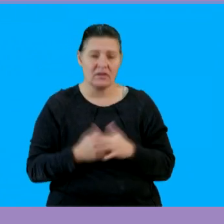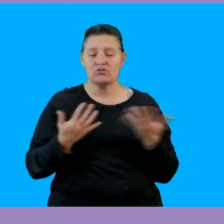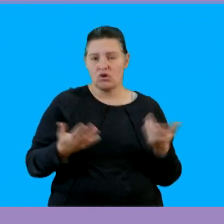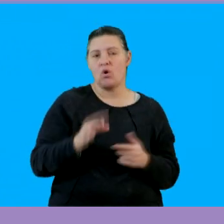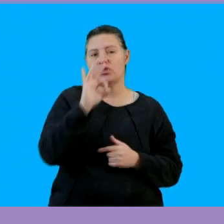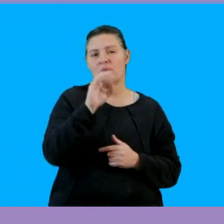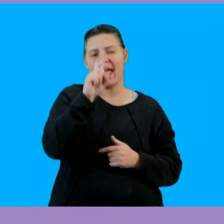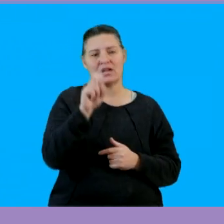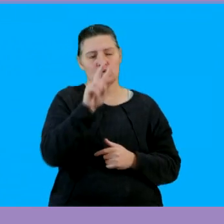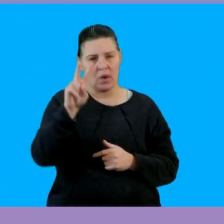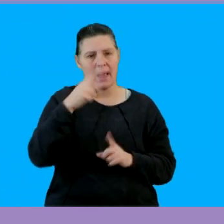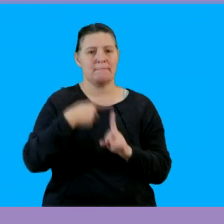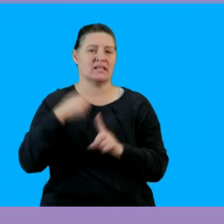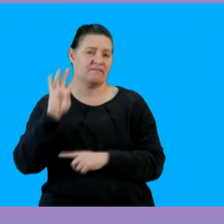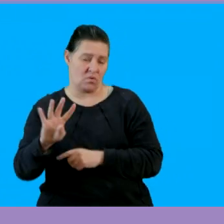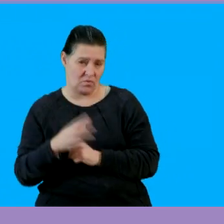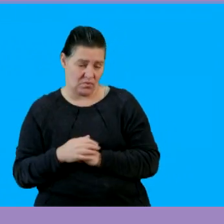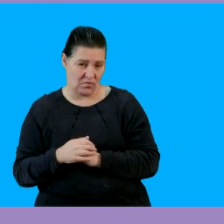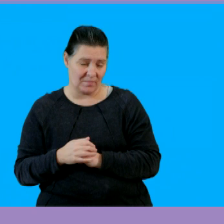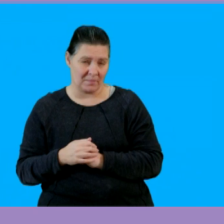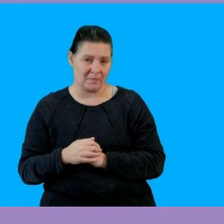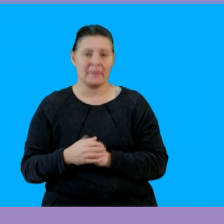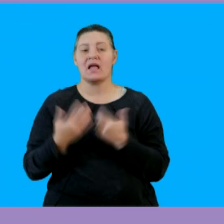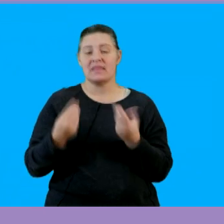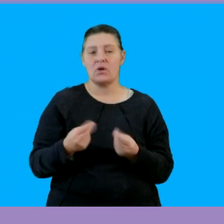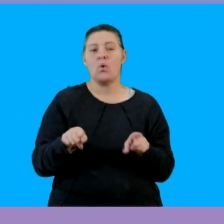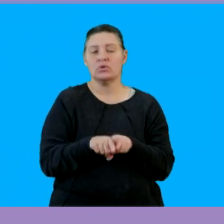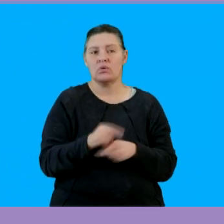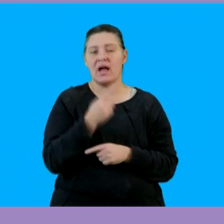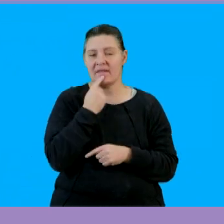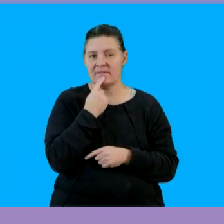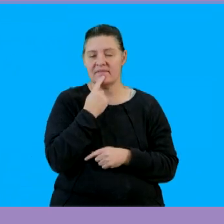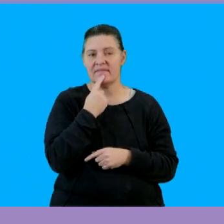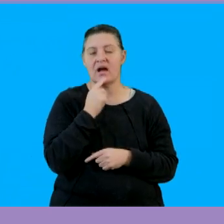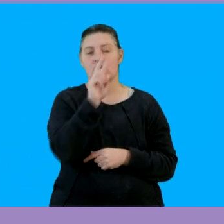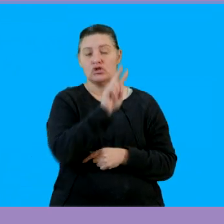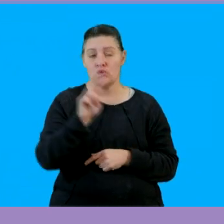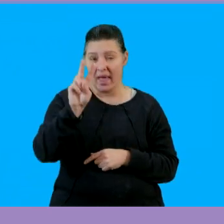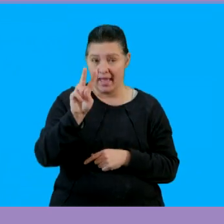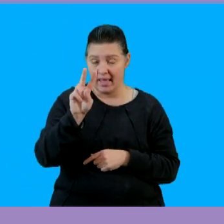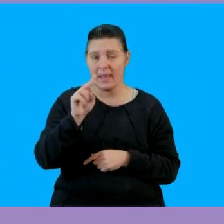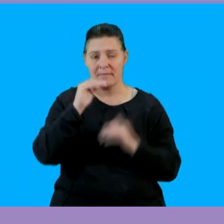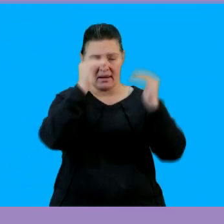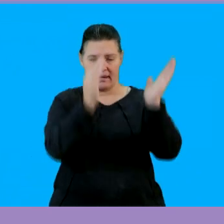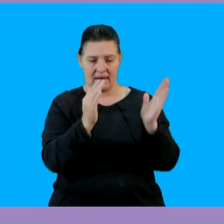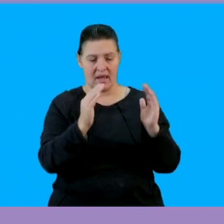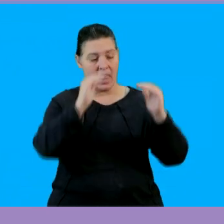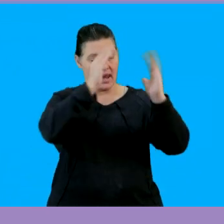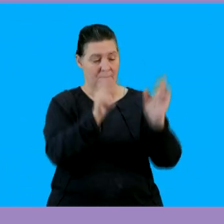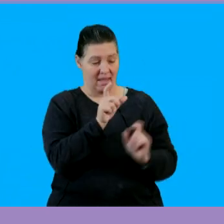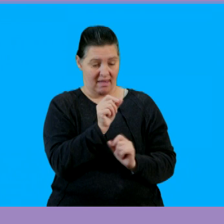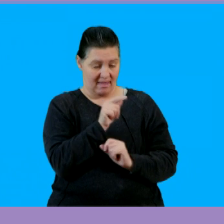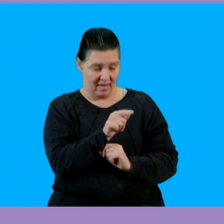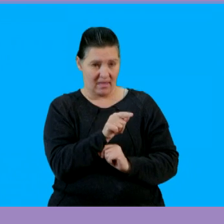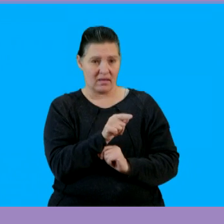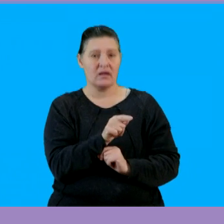For example, 3x squared plus 4. And then we also were speaking about squaring, and to square is to multiply a